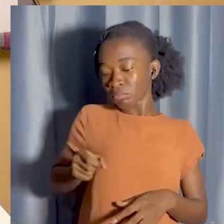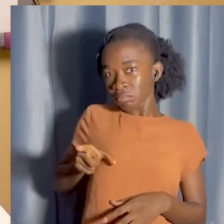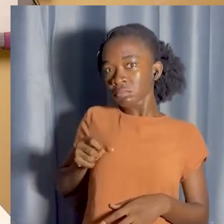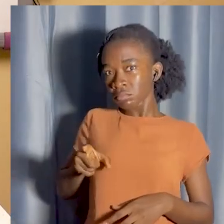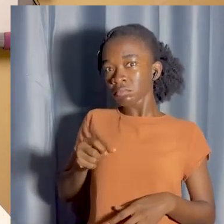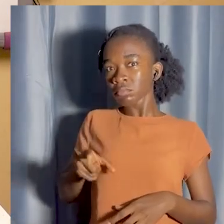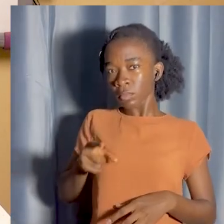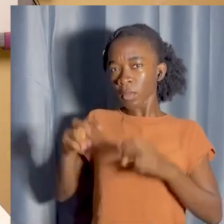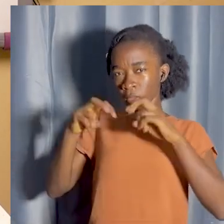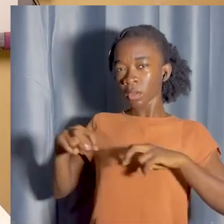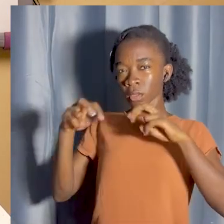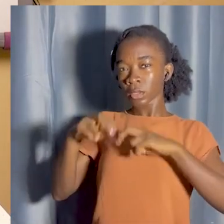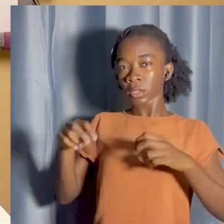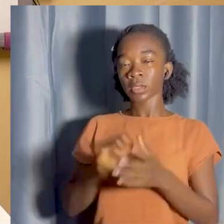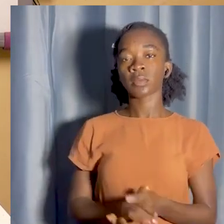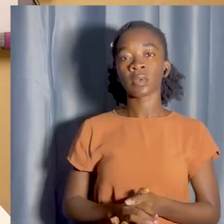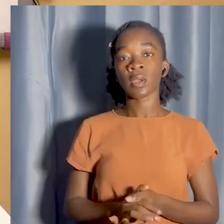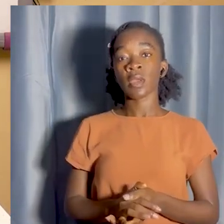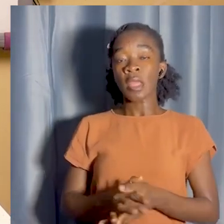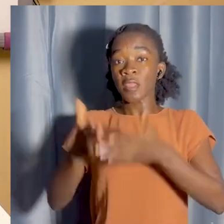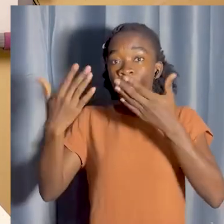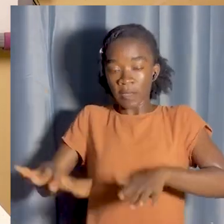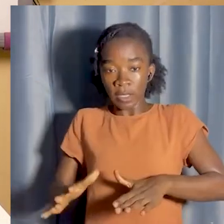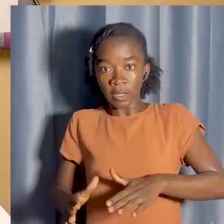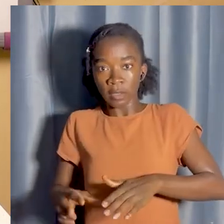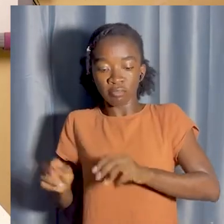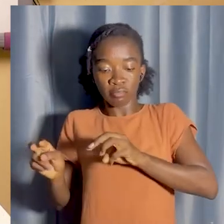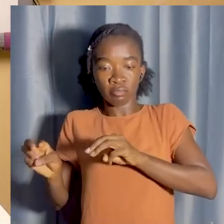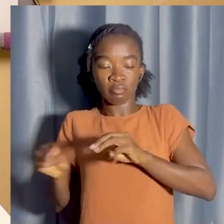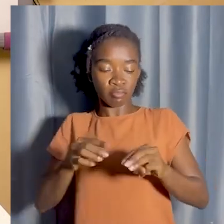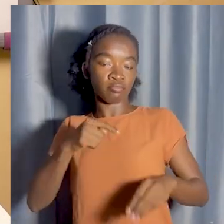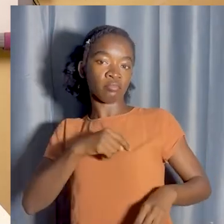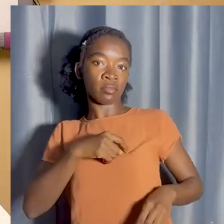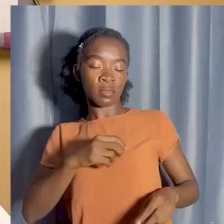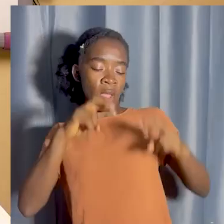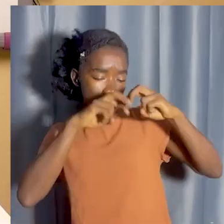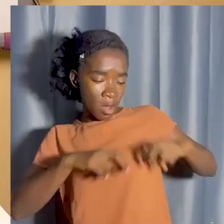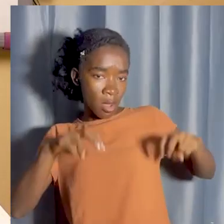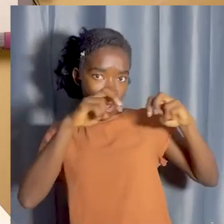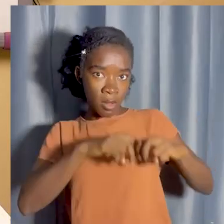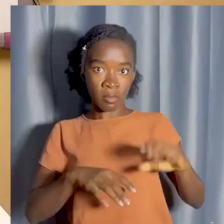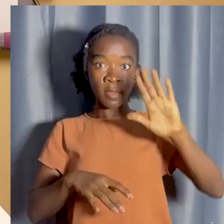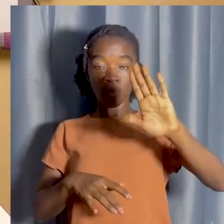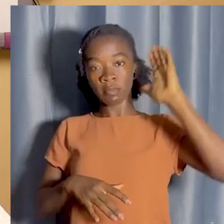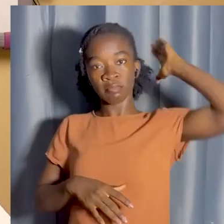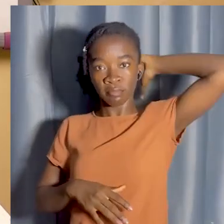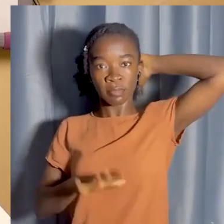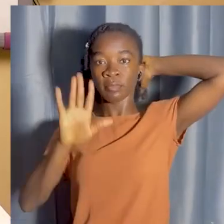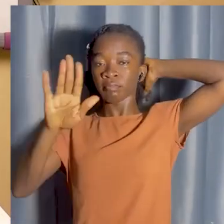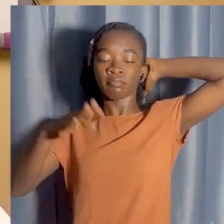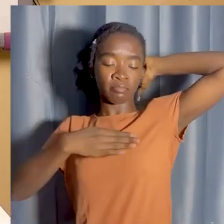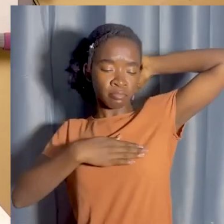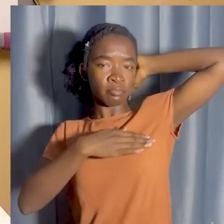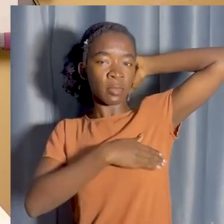you change hands. So now you use your right hand to examine this one. You put your left hand under your head here, and you do the same